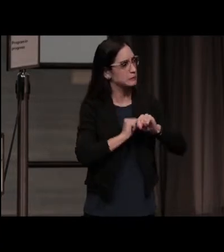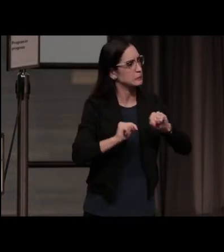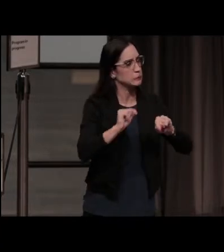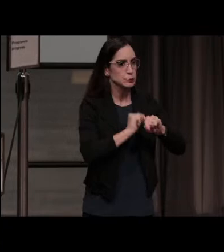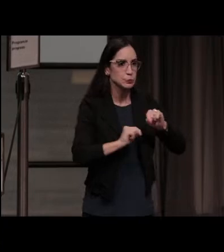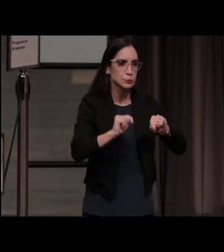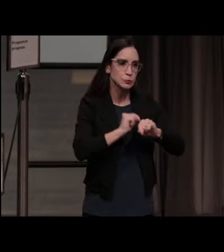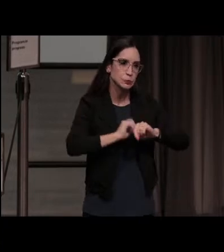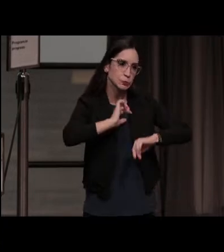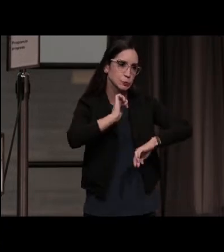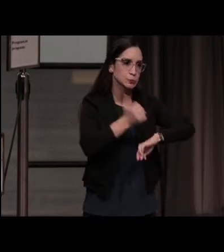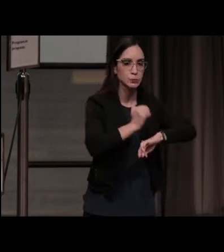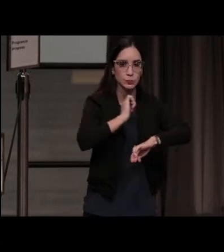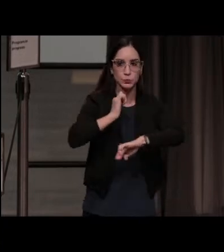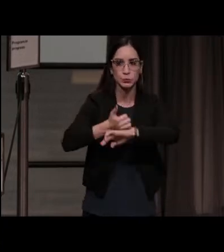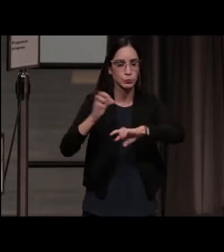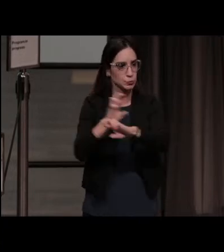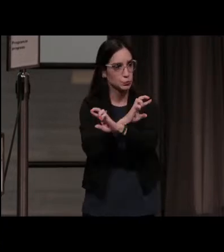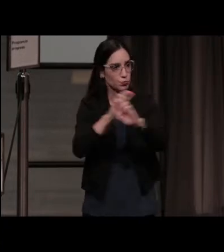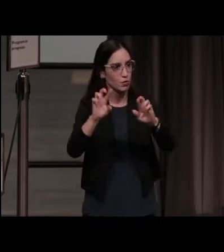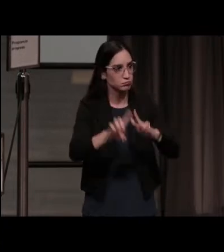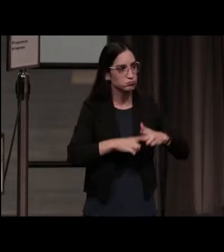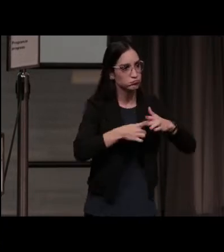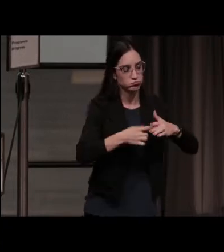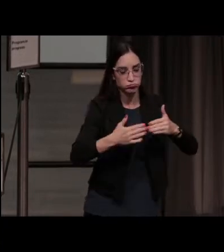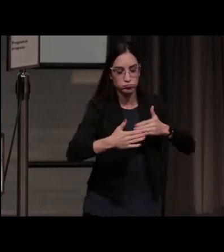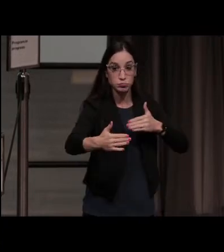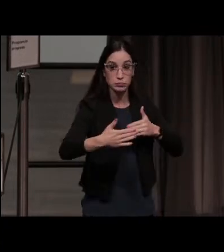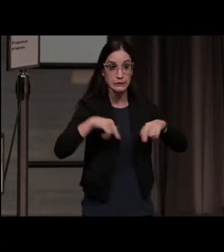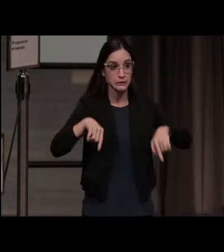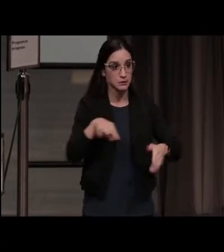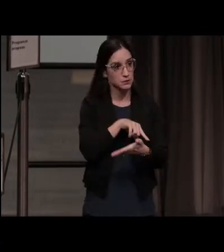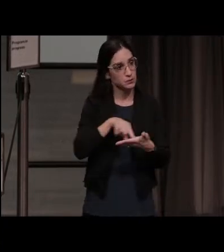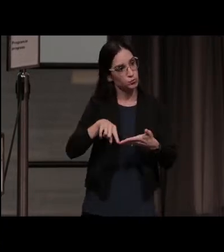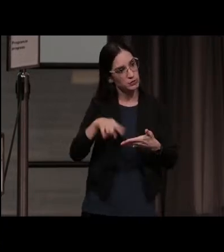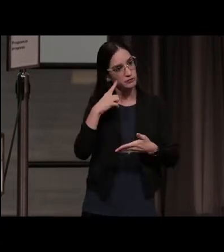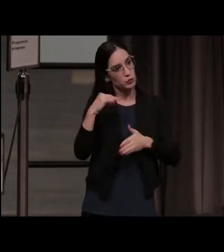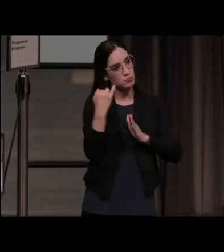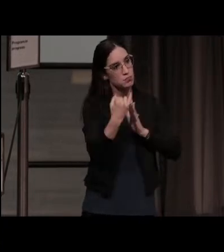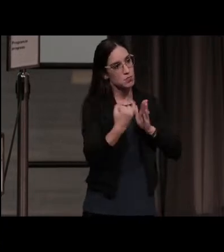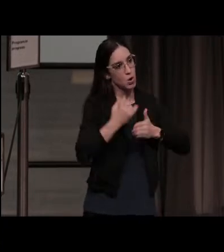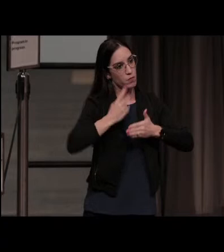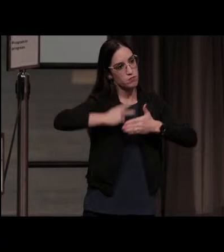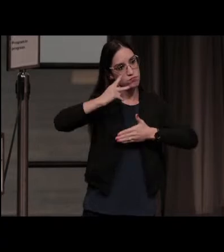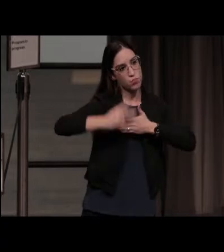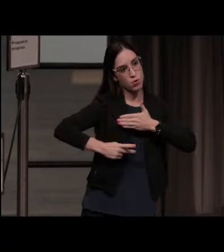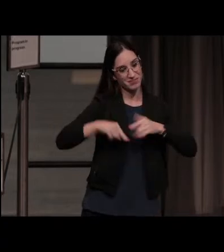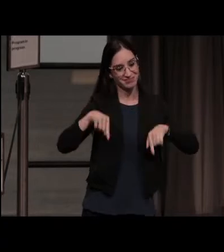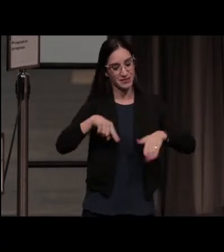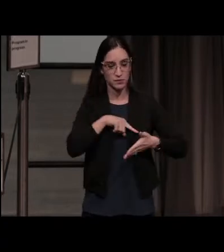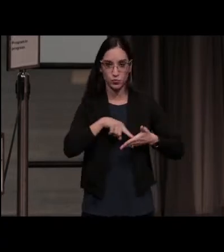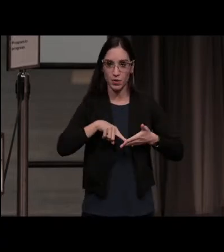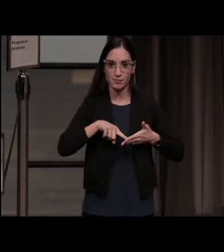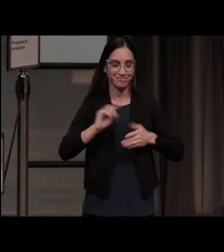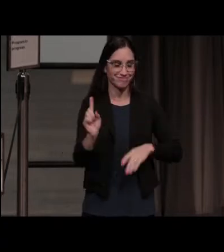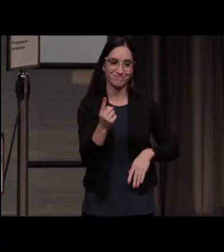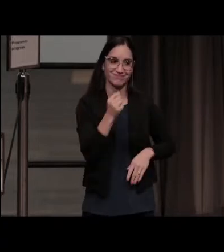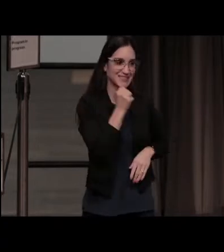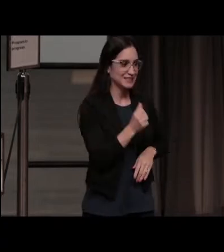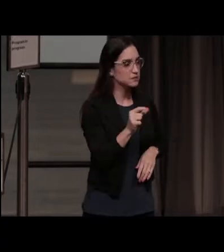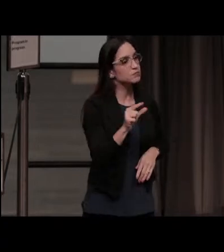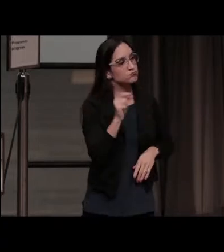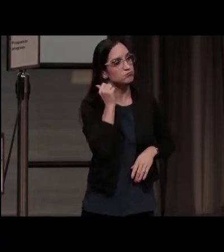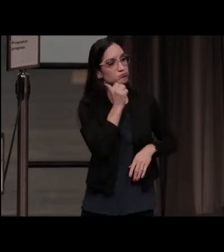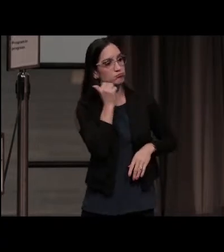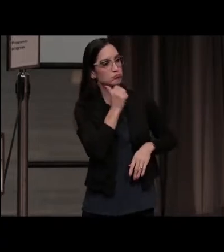to produce our PAMM education programs throughout this week and really every day. This is an everyday kind of thing, and it